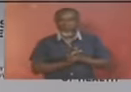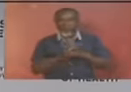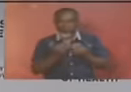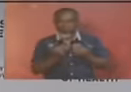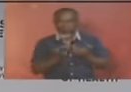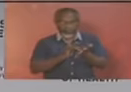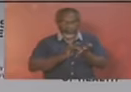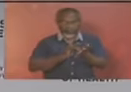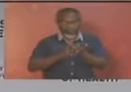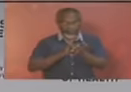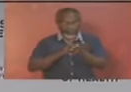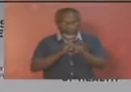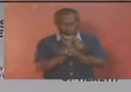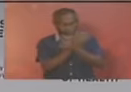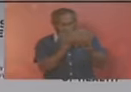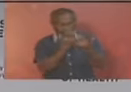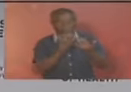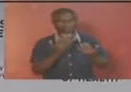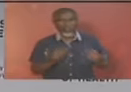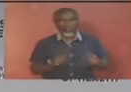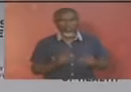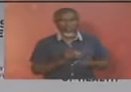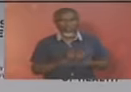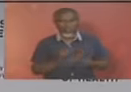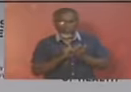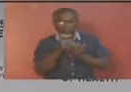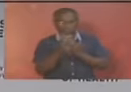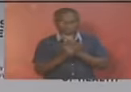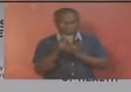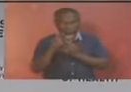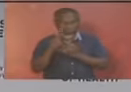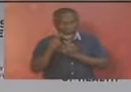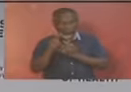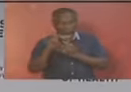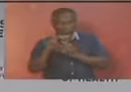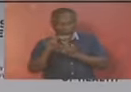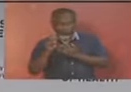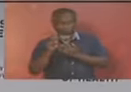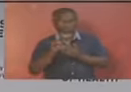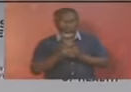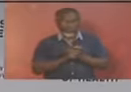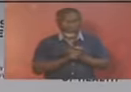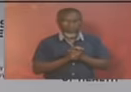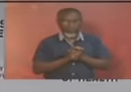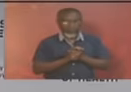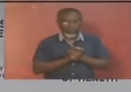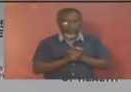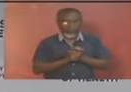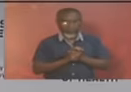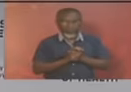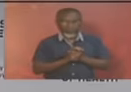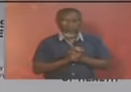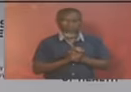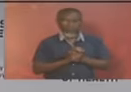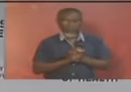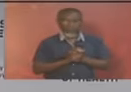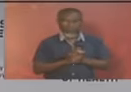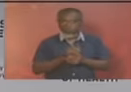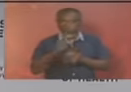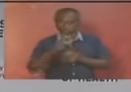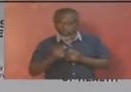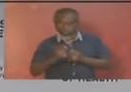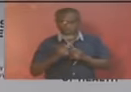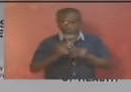As of March 9, 2021, 4 p.m., we had just crossed 100,000 in terms of tests done so far in